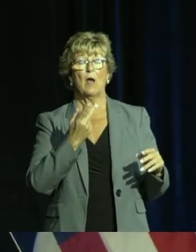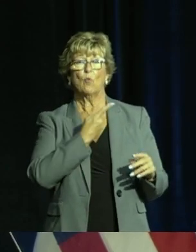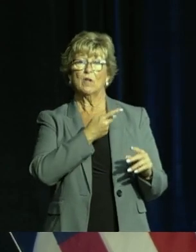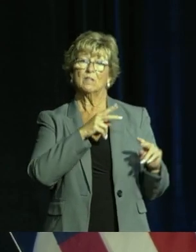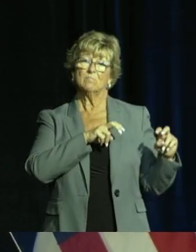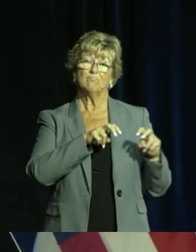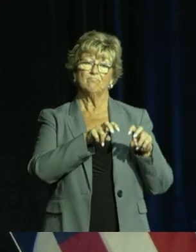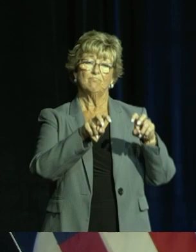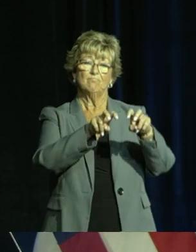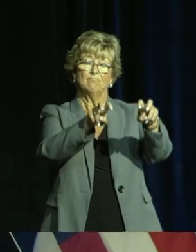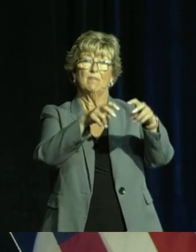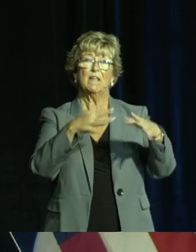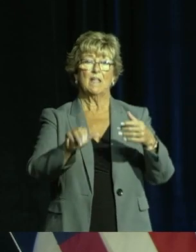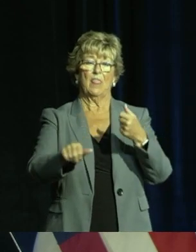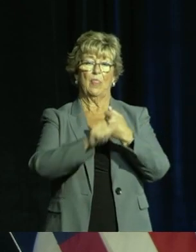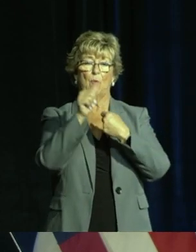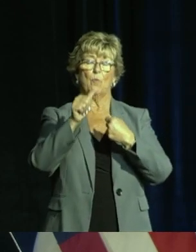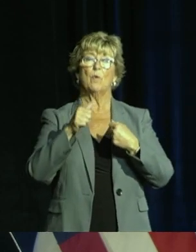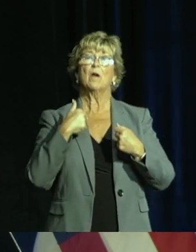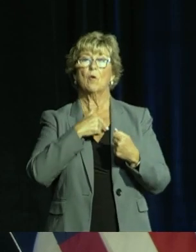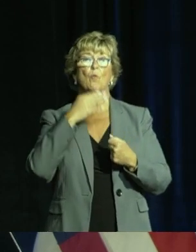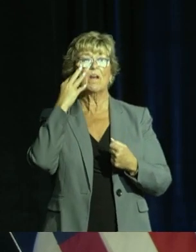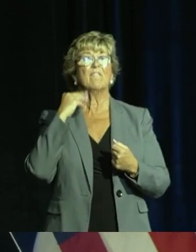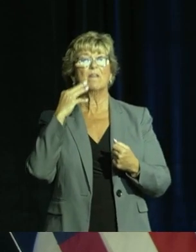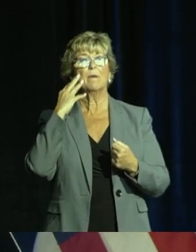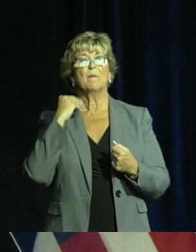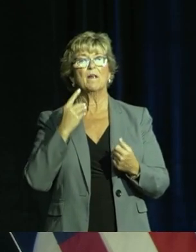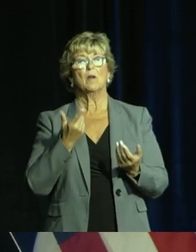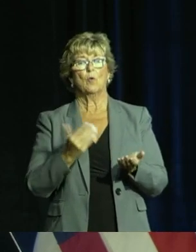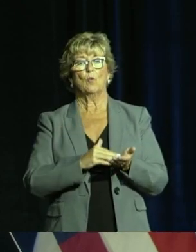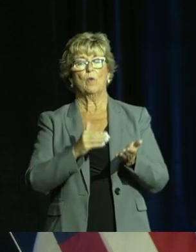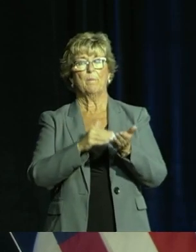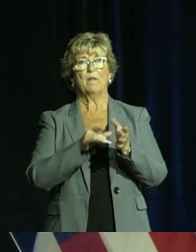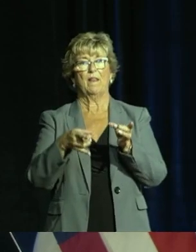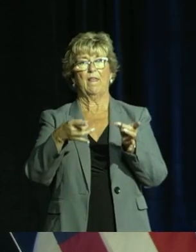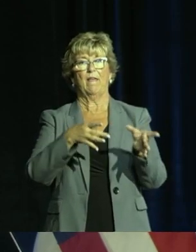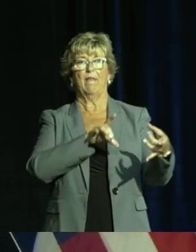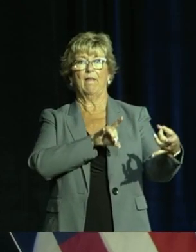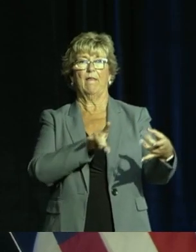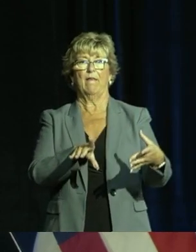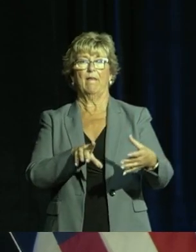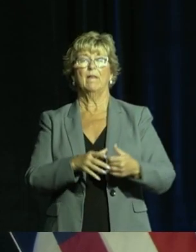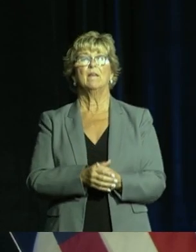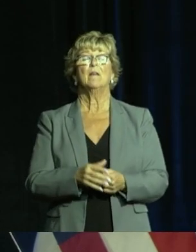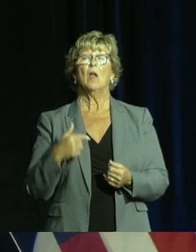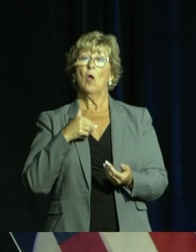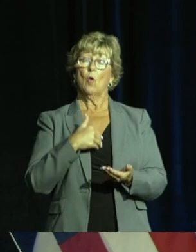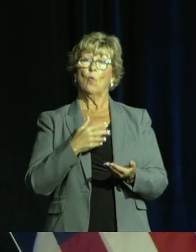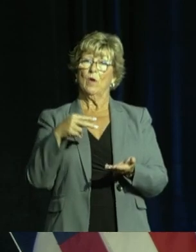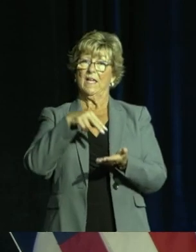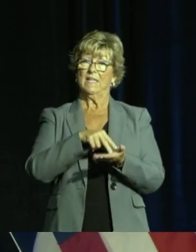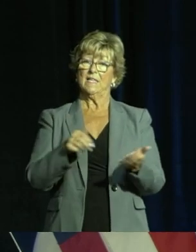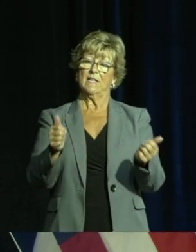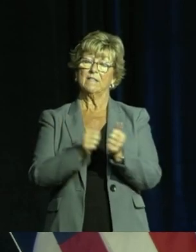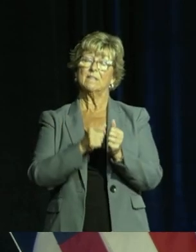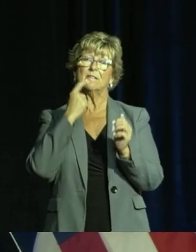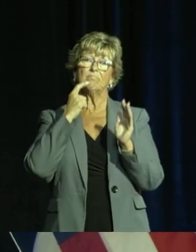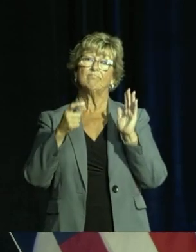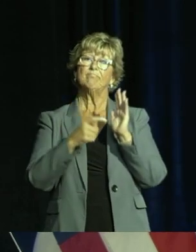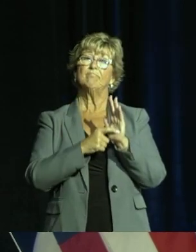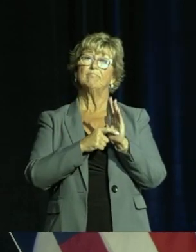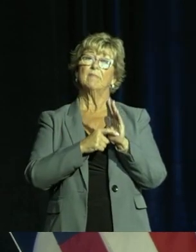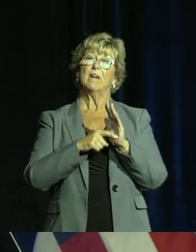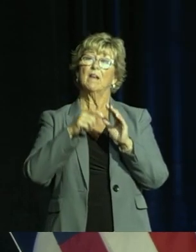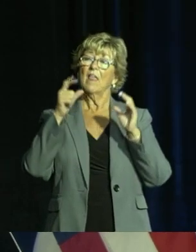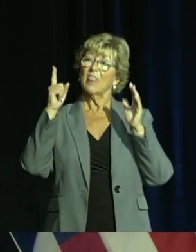together has been threatened, and we have experienced repeated hate. We stand together acknowledging the